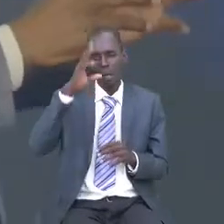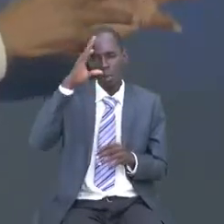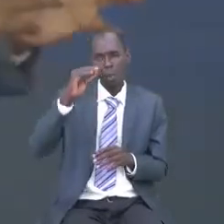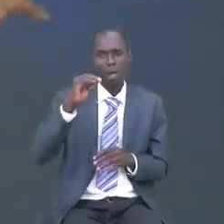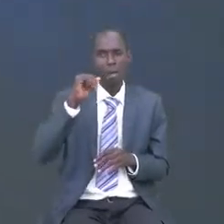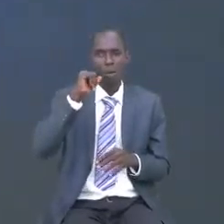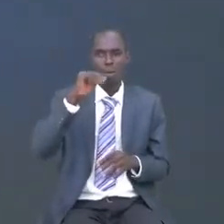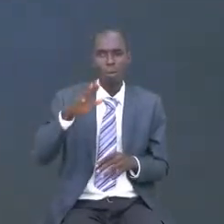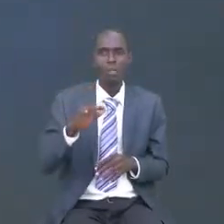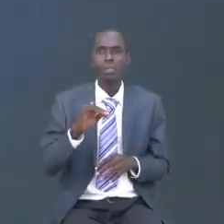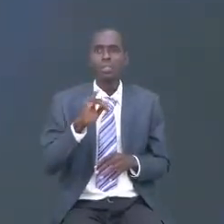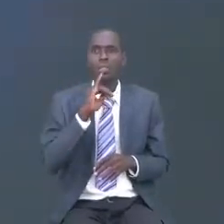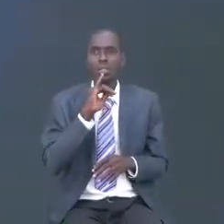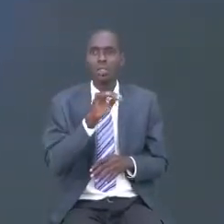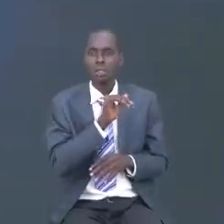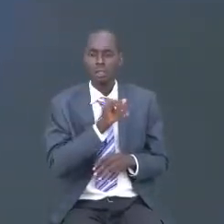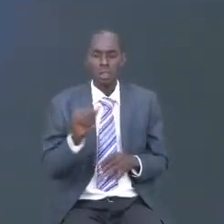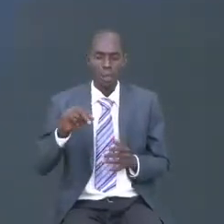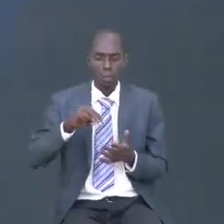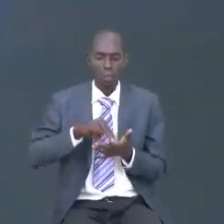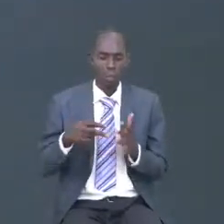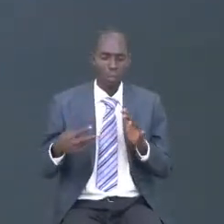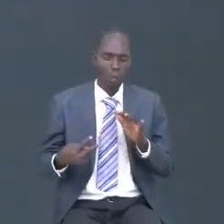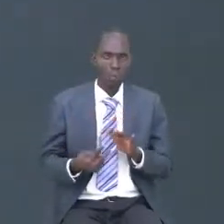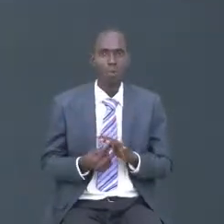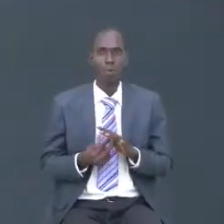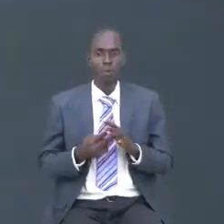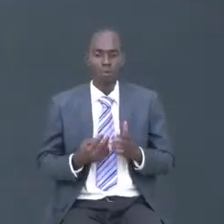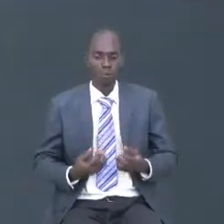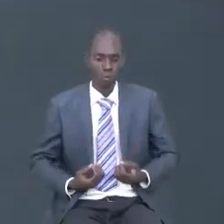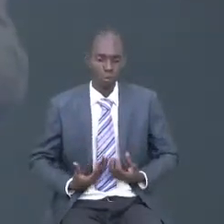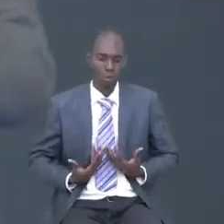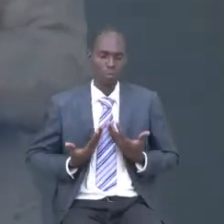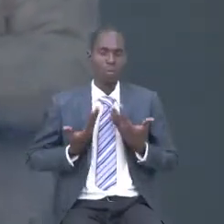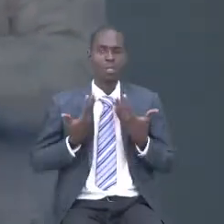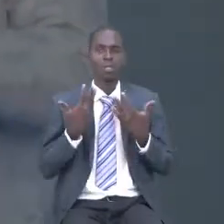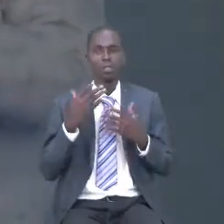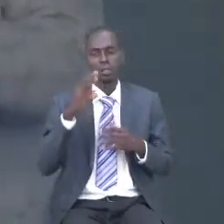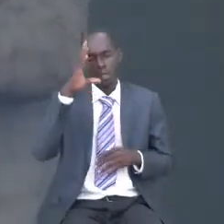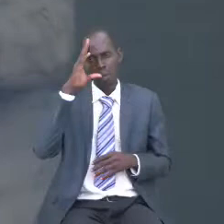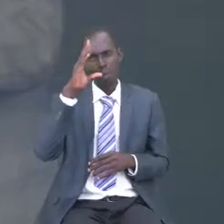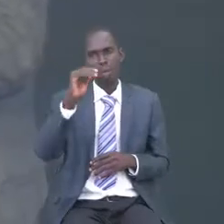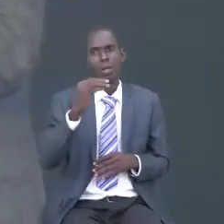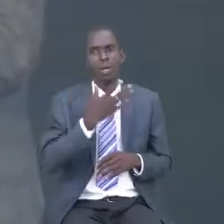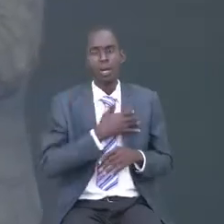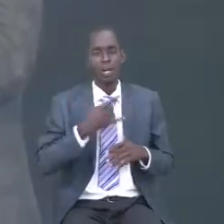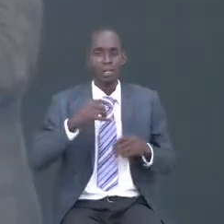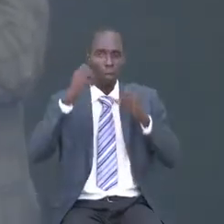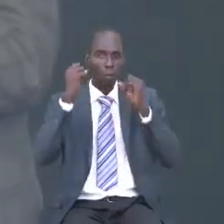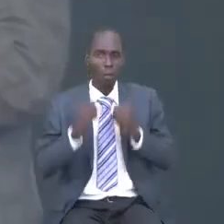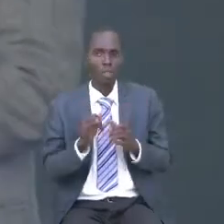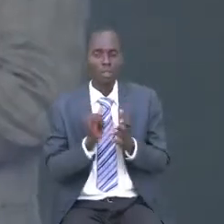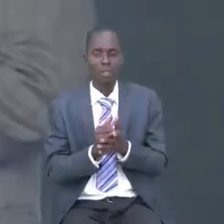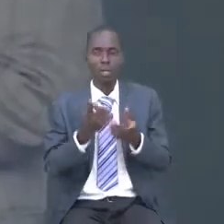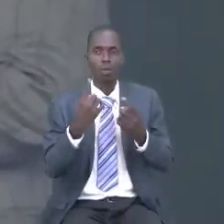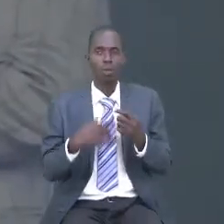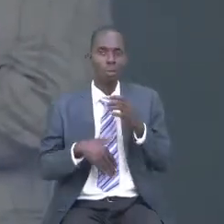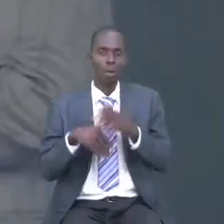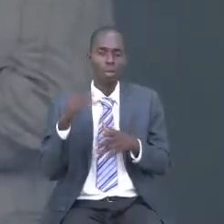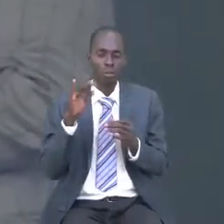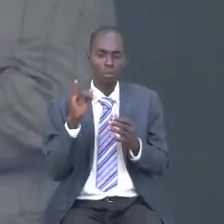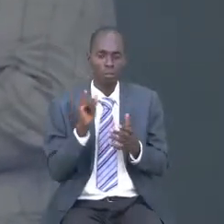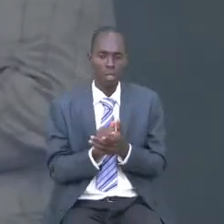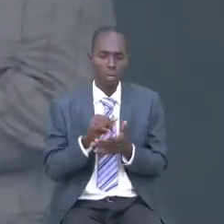is a purpose-driven man, and the power that comes out of that